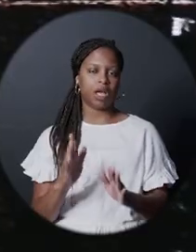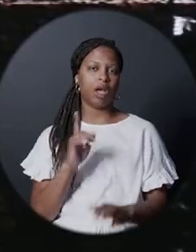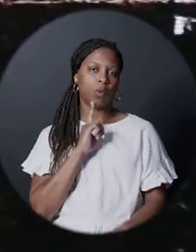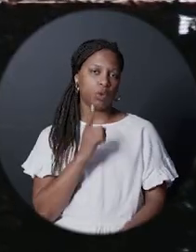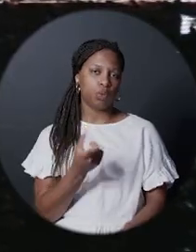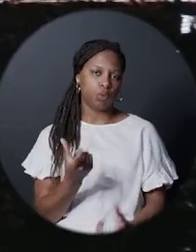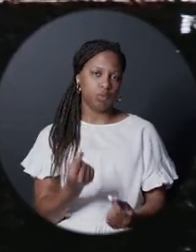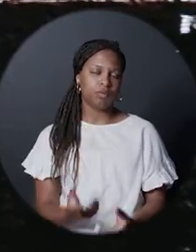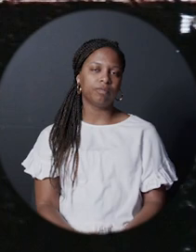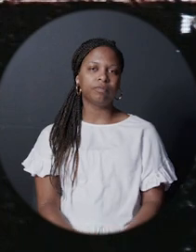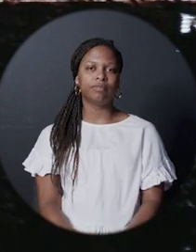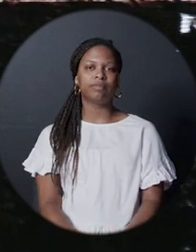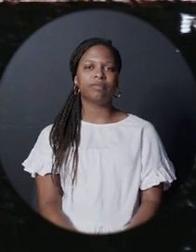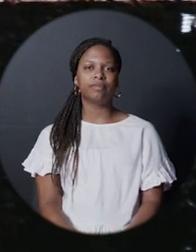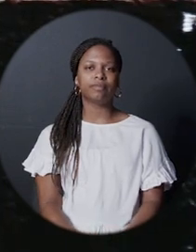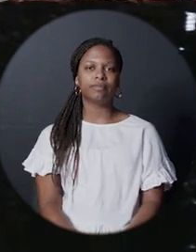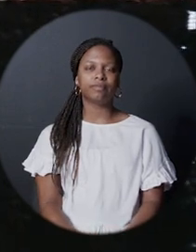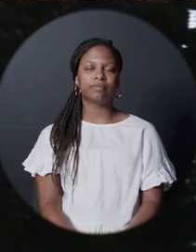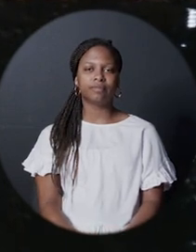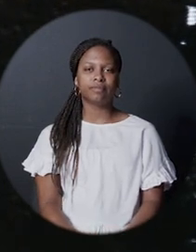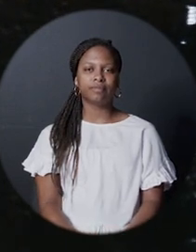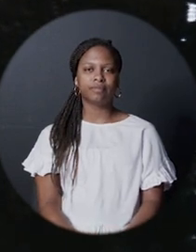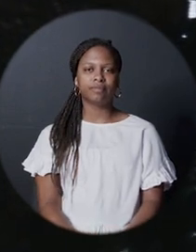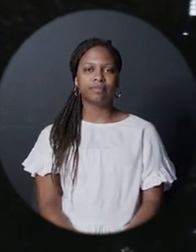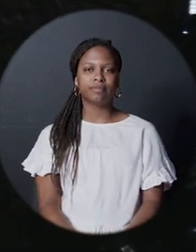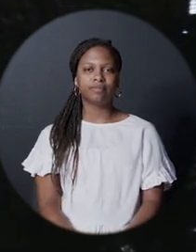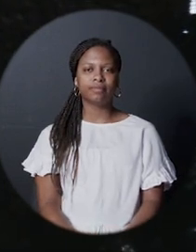I'm sorry you feel that way. I actually do.